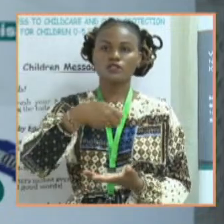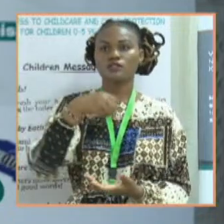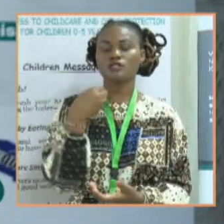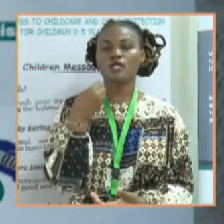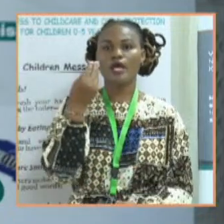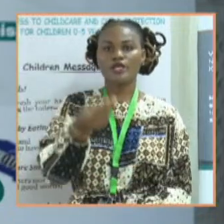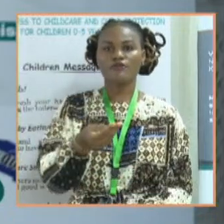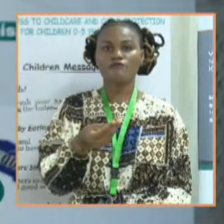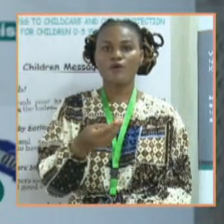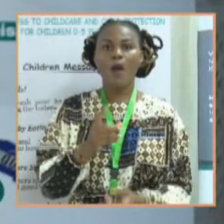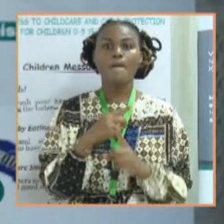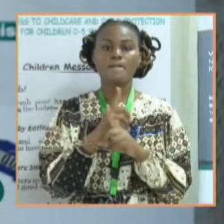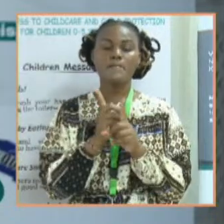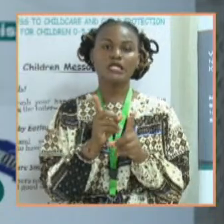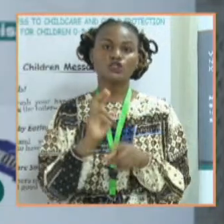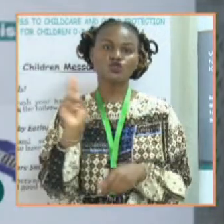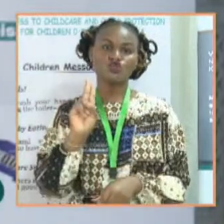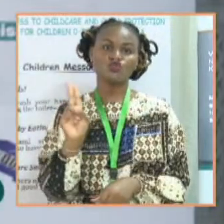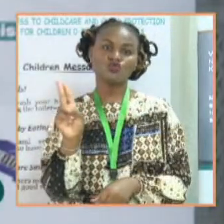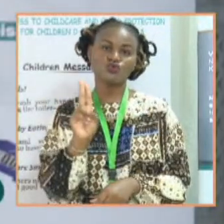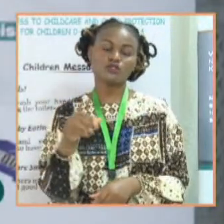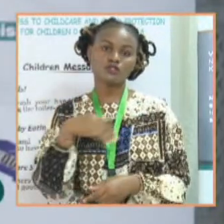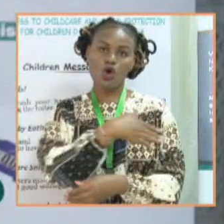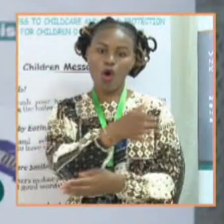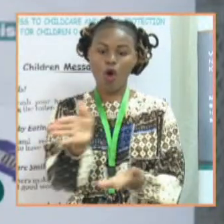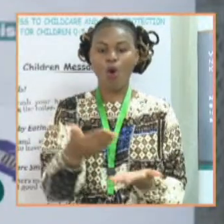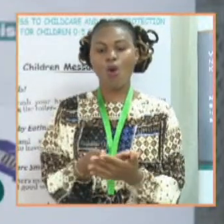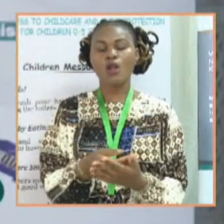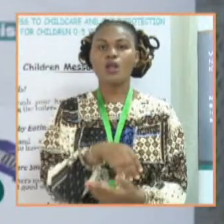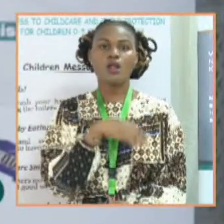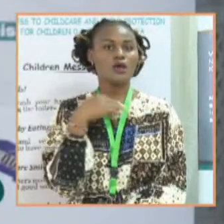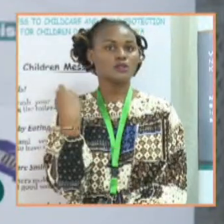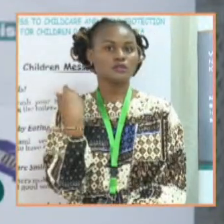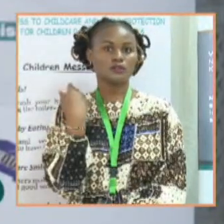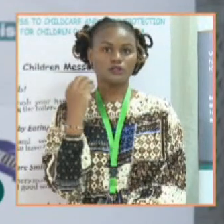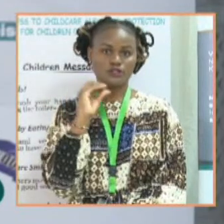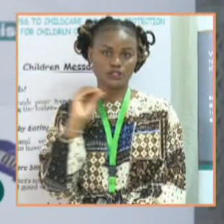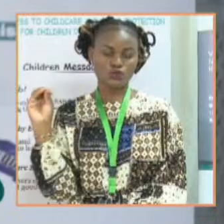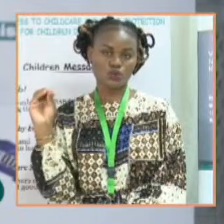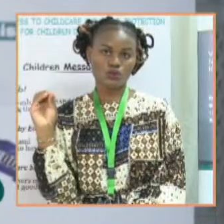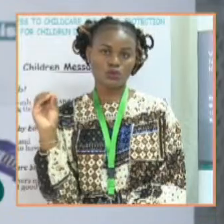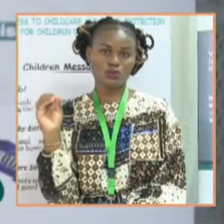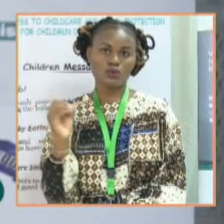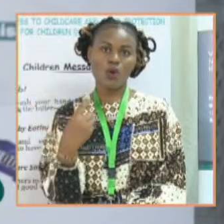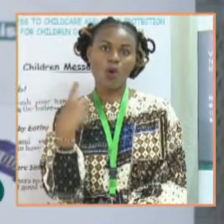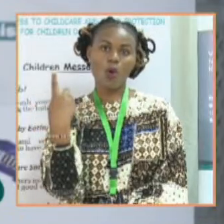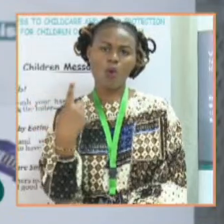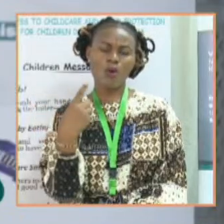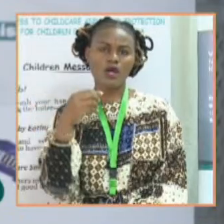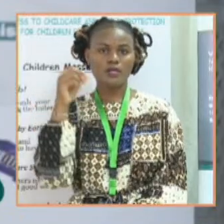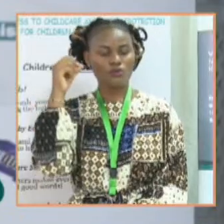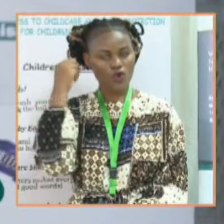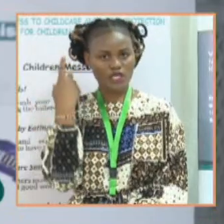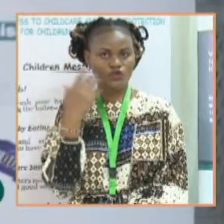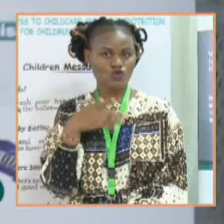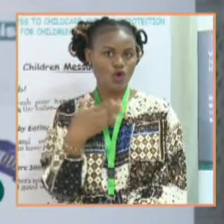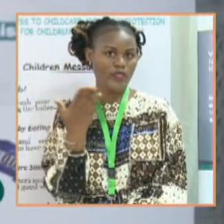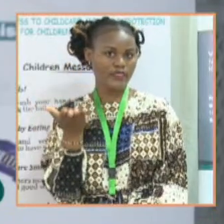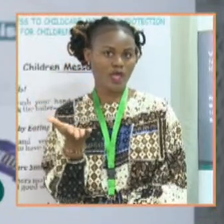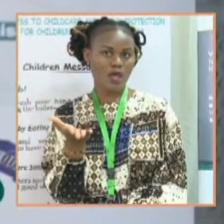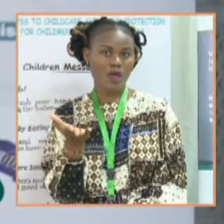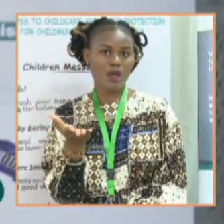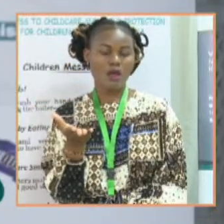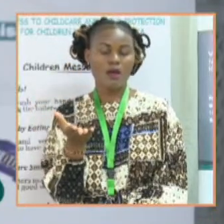not all of it is utilized. One of the things that we discovered, when you look at budget allocation, it is not